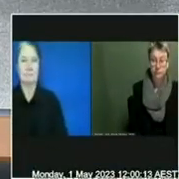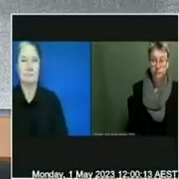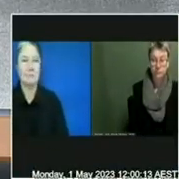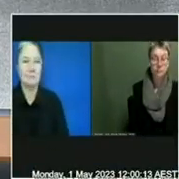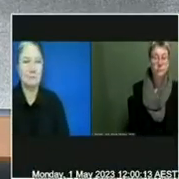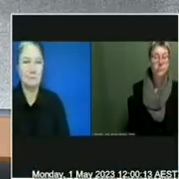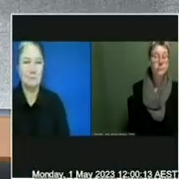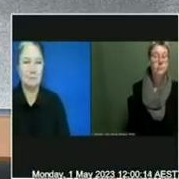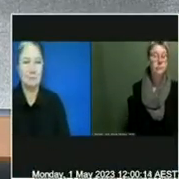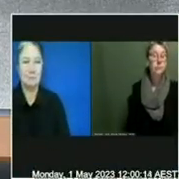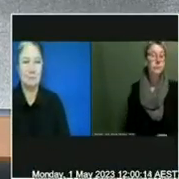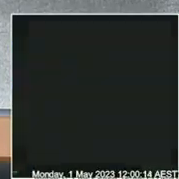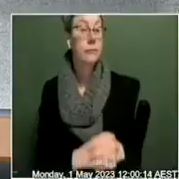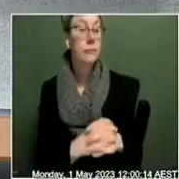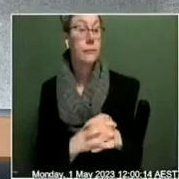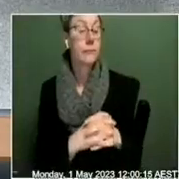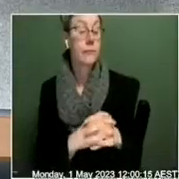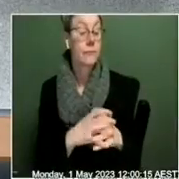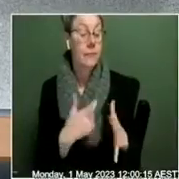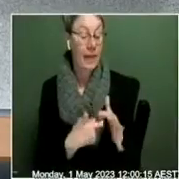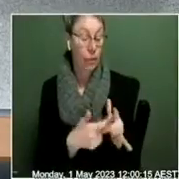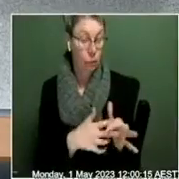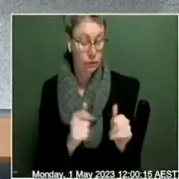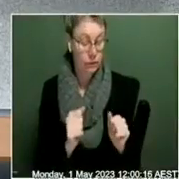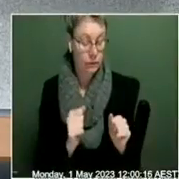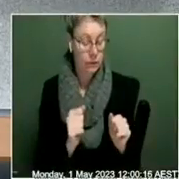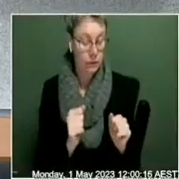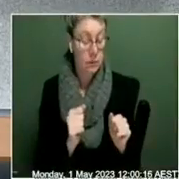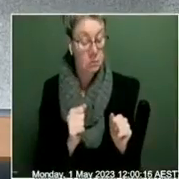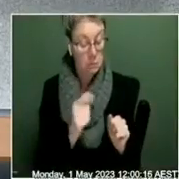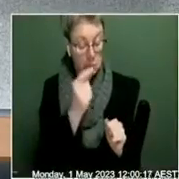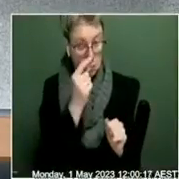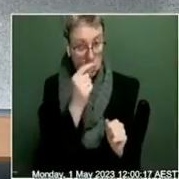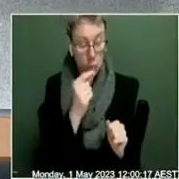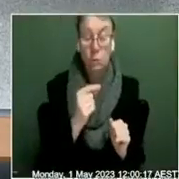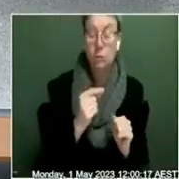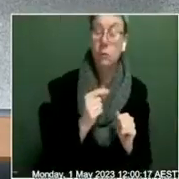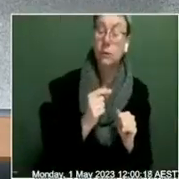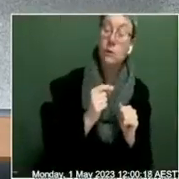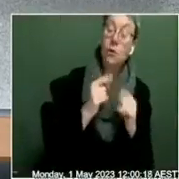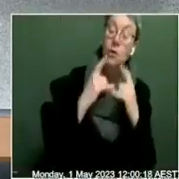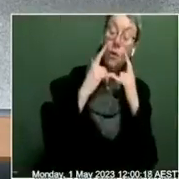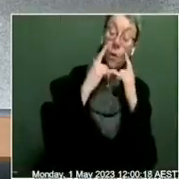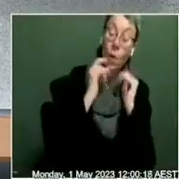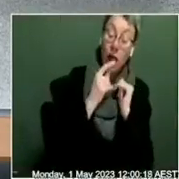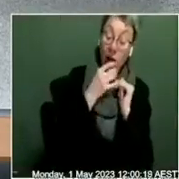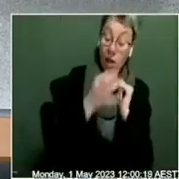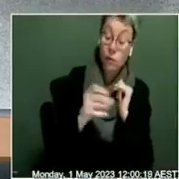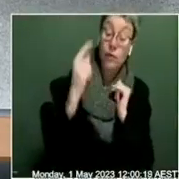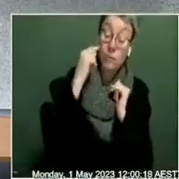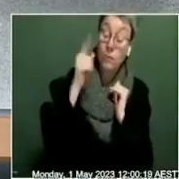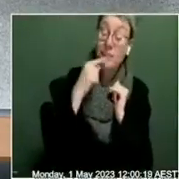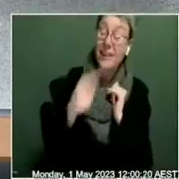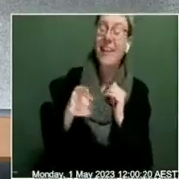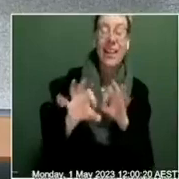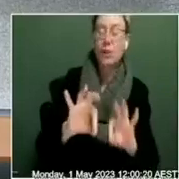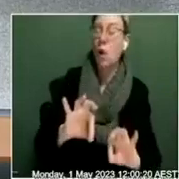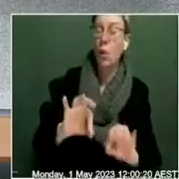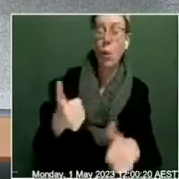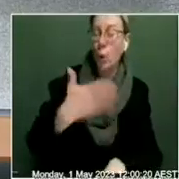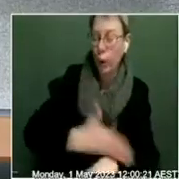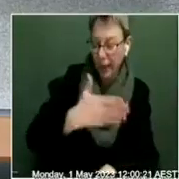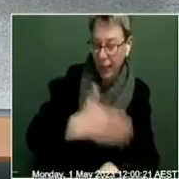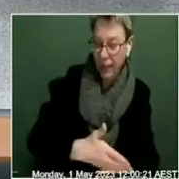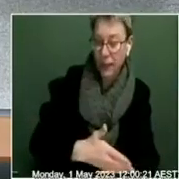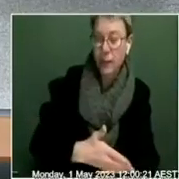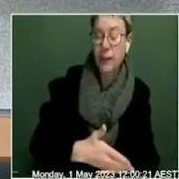I can't comment on what some of the detractors may say, but I think, again, it's why we're working incredibly